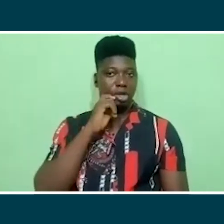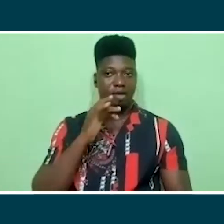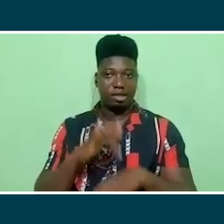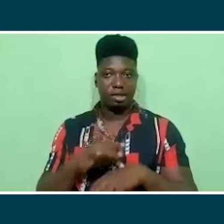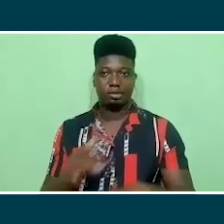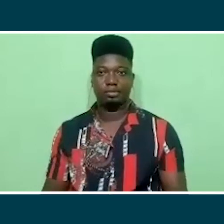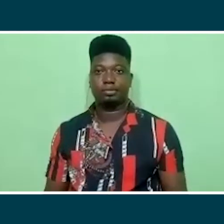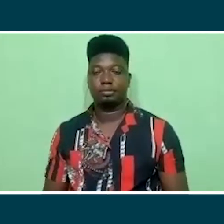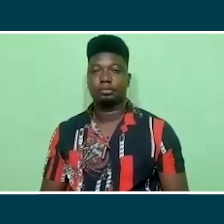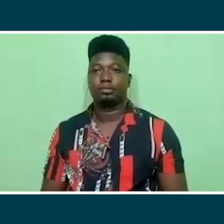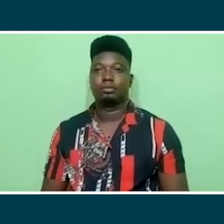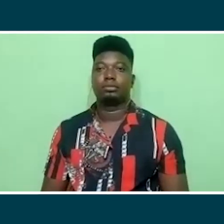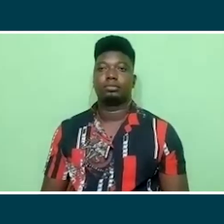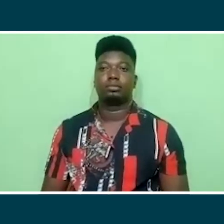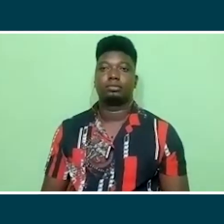starvation